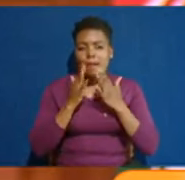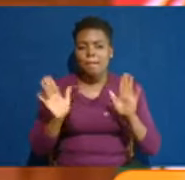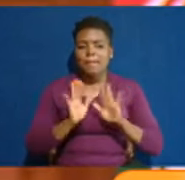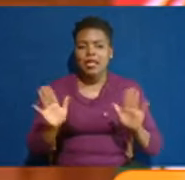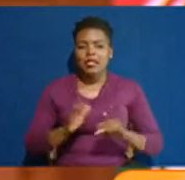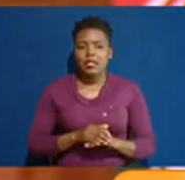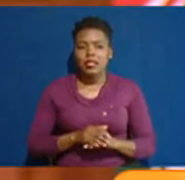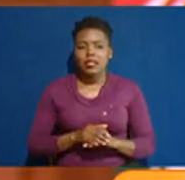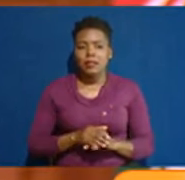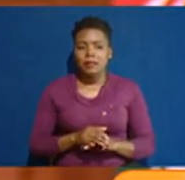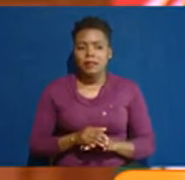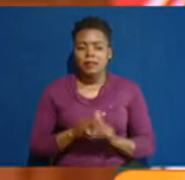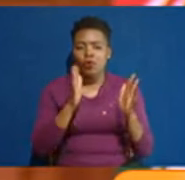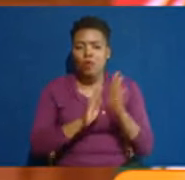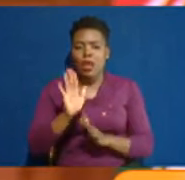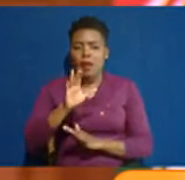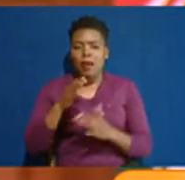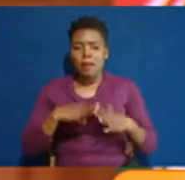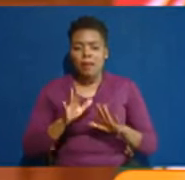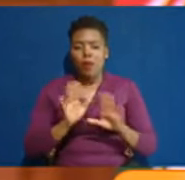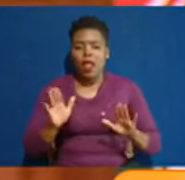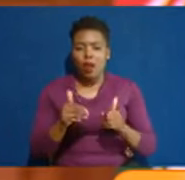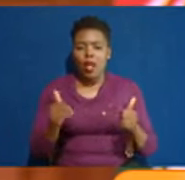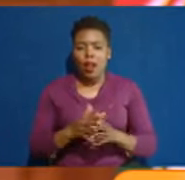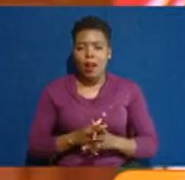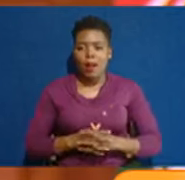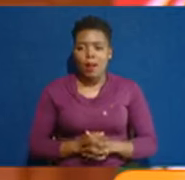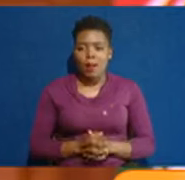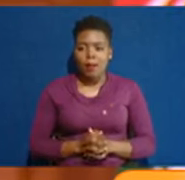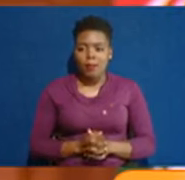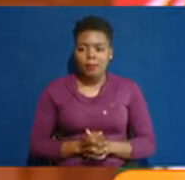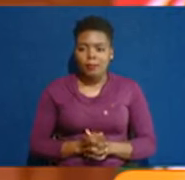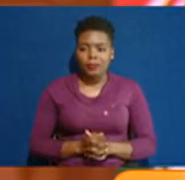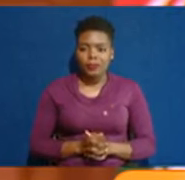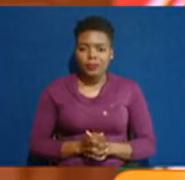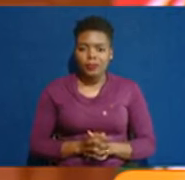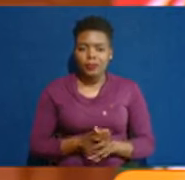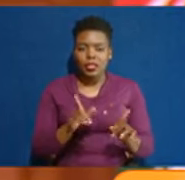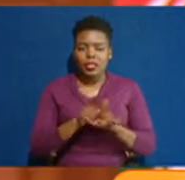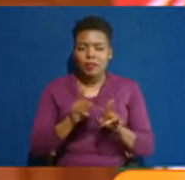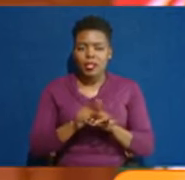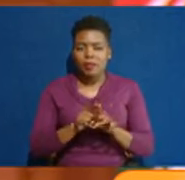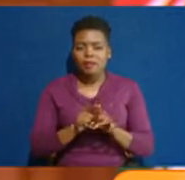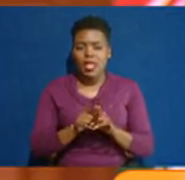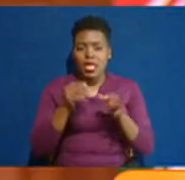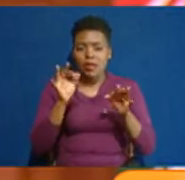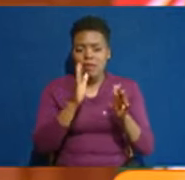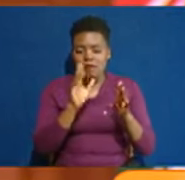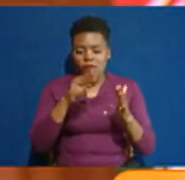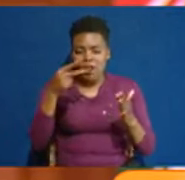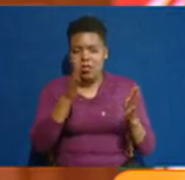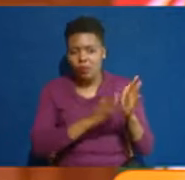Pius, upange hawa watu wangu vizuri. Sawa. Na asipowapanga